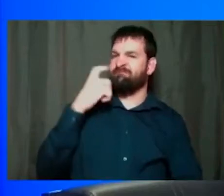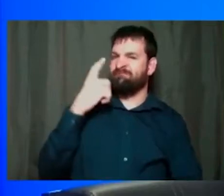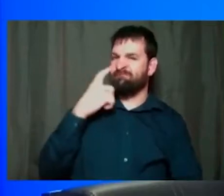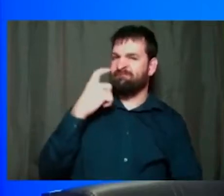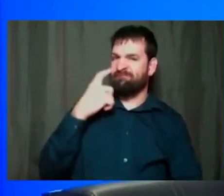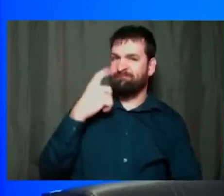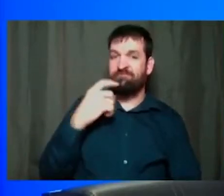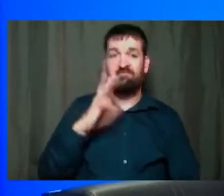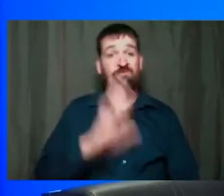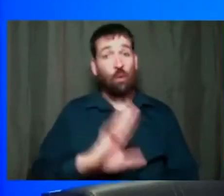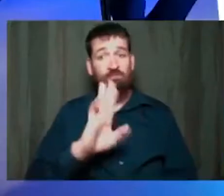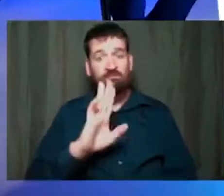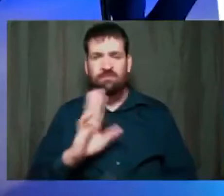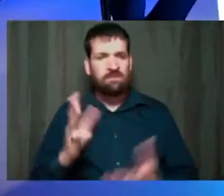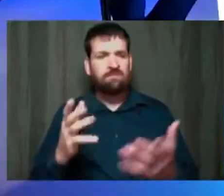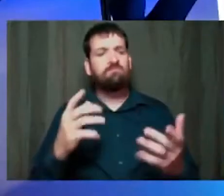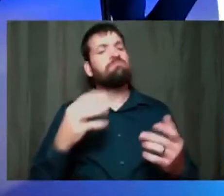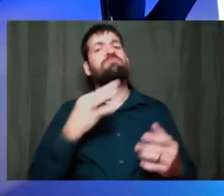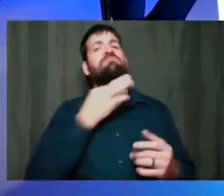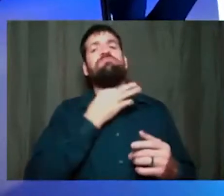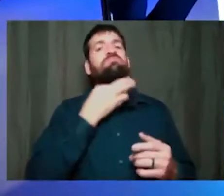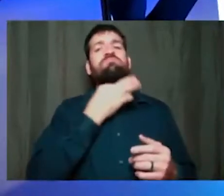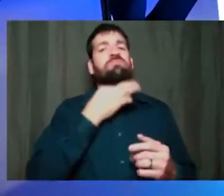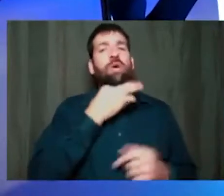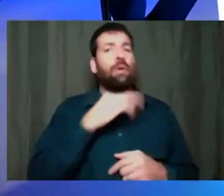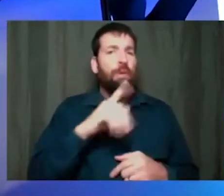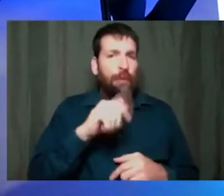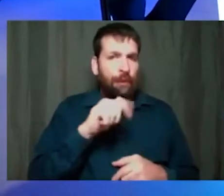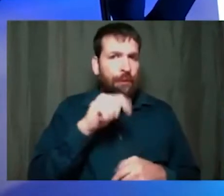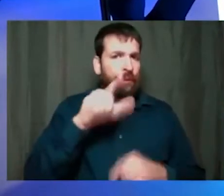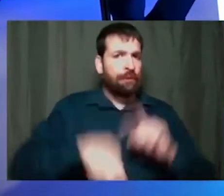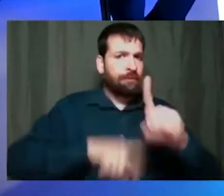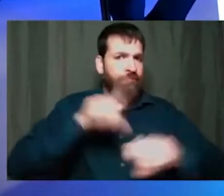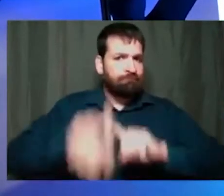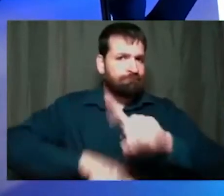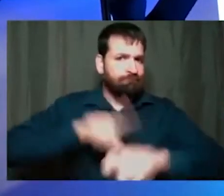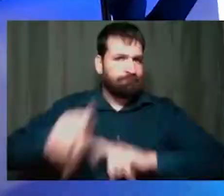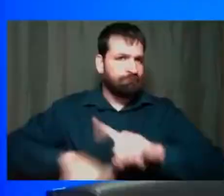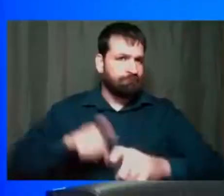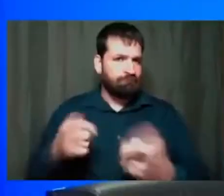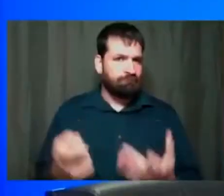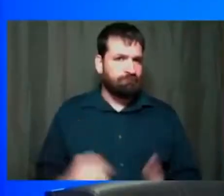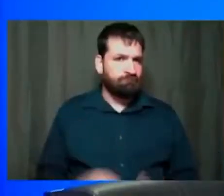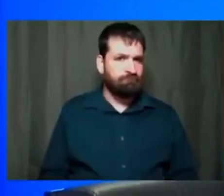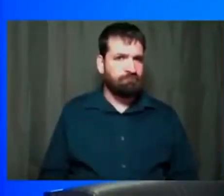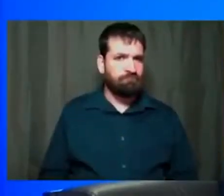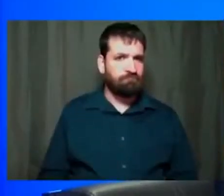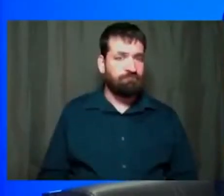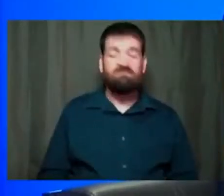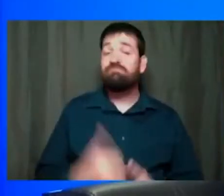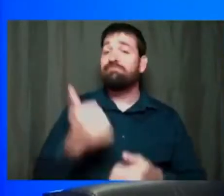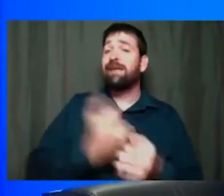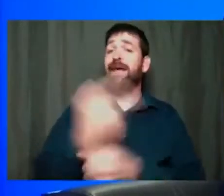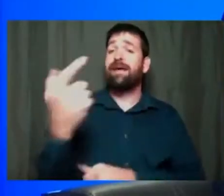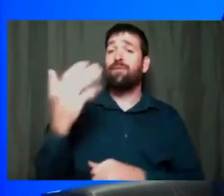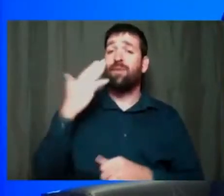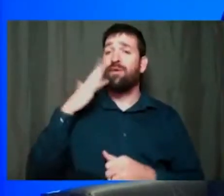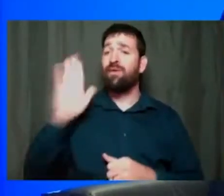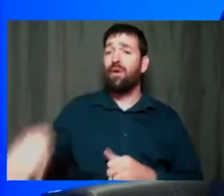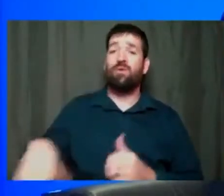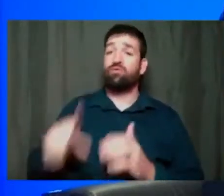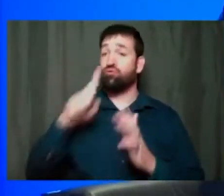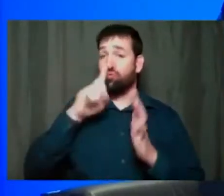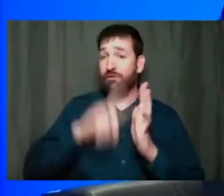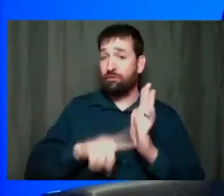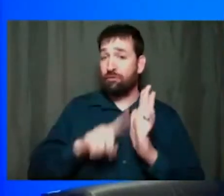wonder who did the Gallup poll actually survey on that discussion? I was just going to Because say, it's just- anybody who knows how research works is going to look at this and wonder